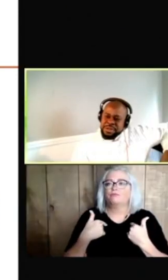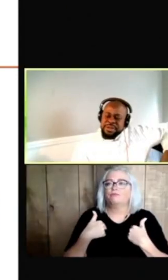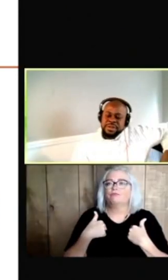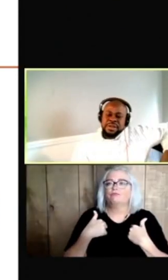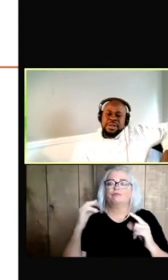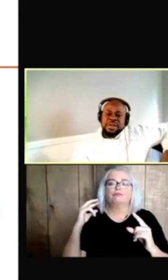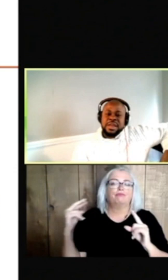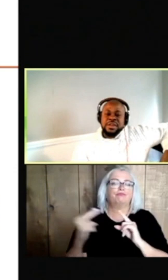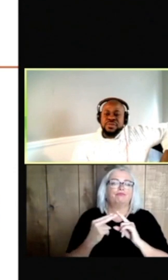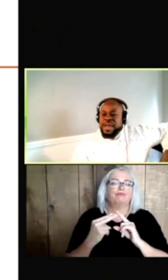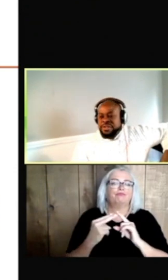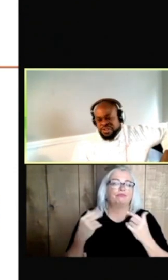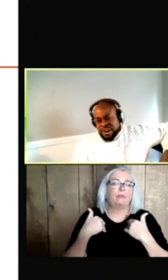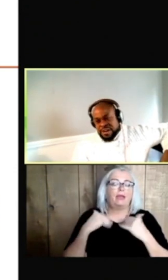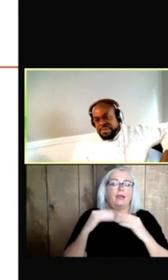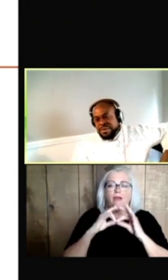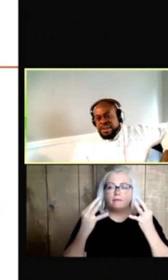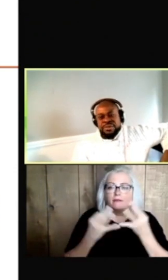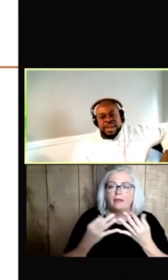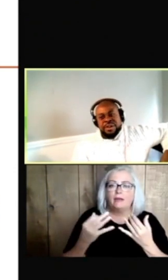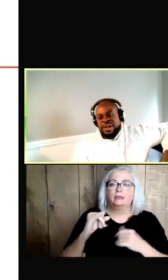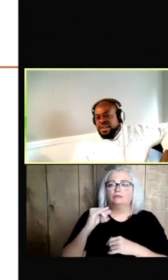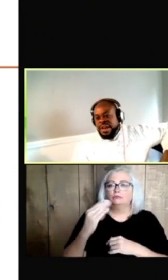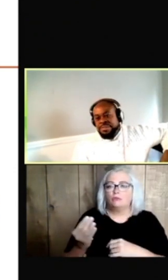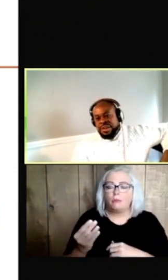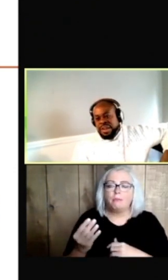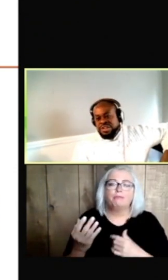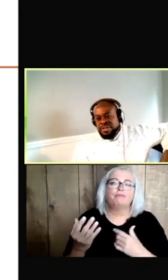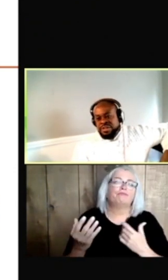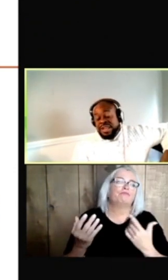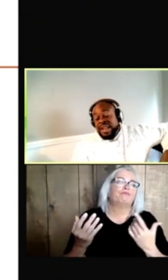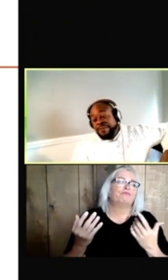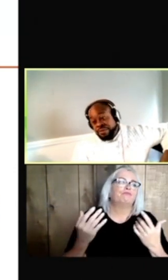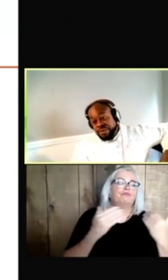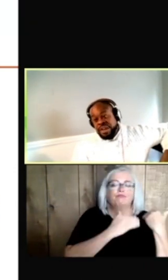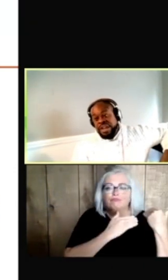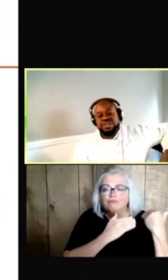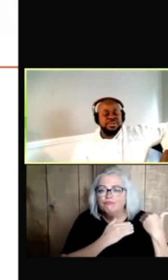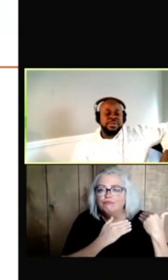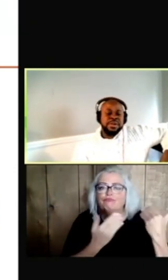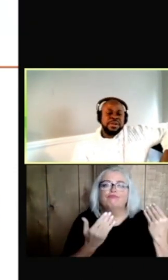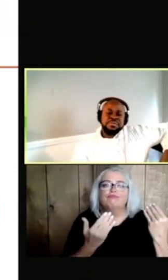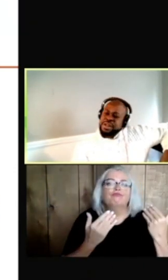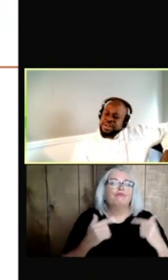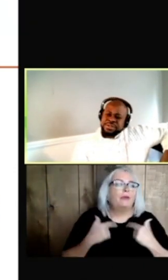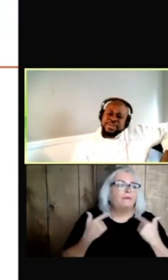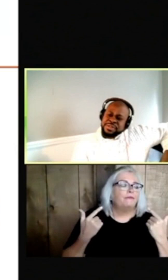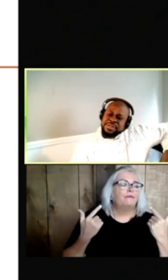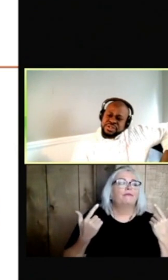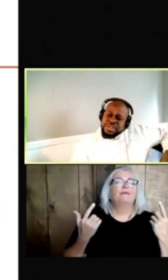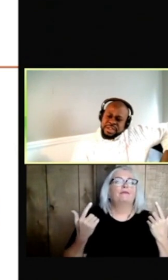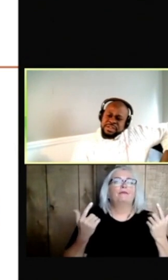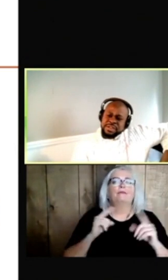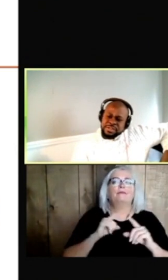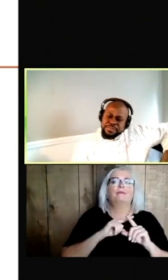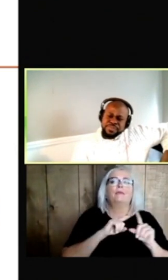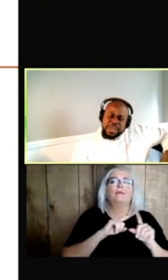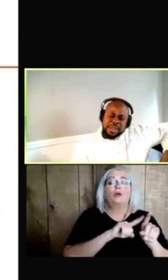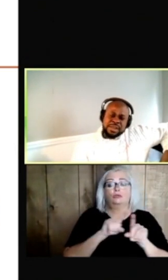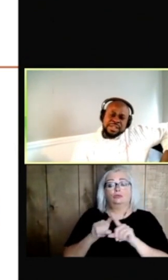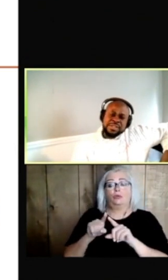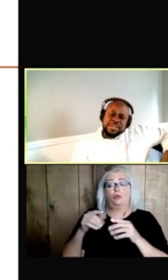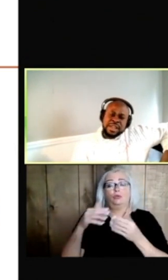a family and who has a job and who has all of the obligations that life throws at you, but also as a social